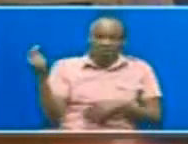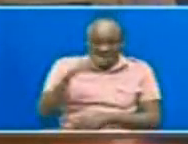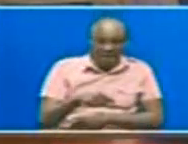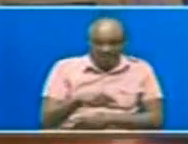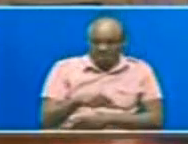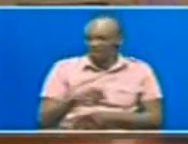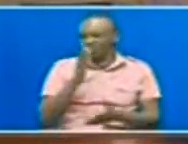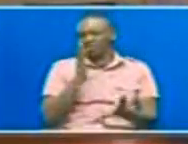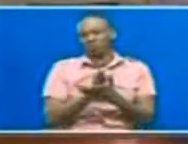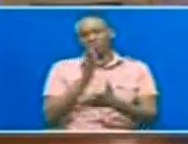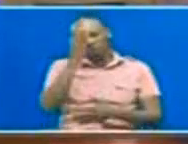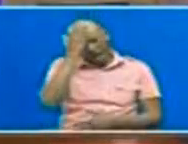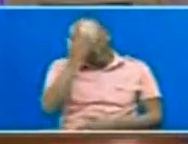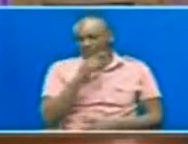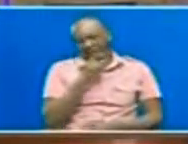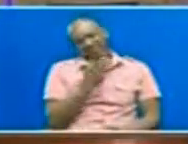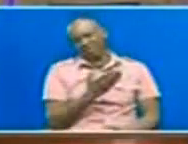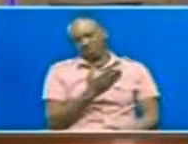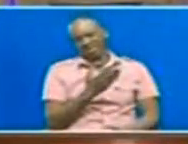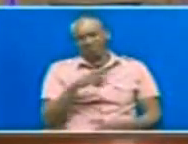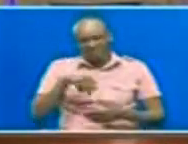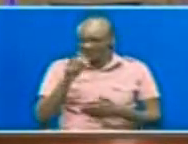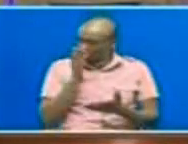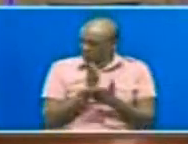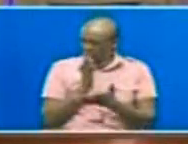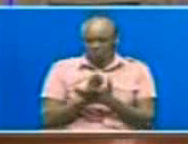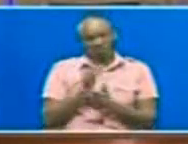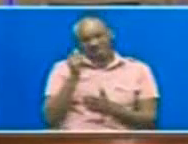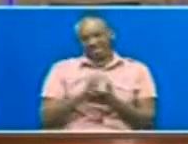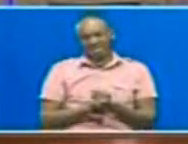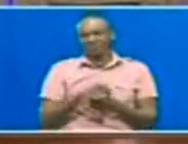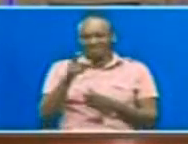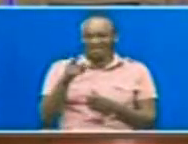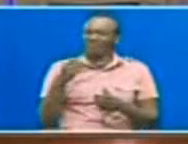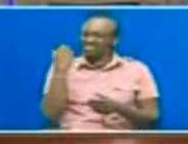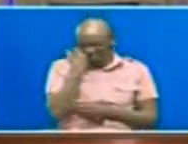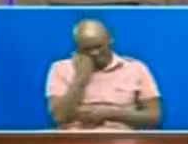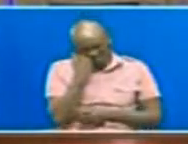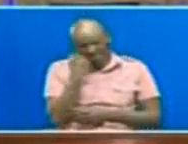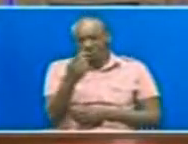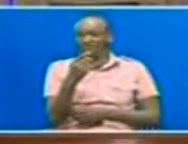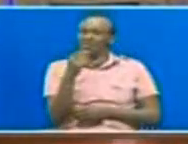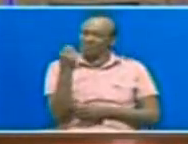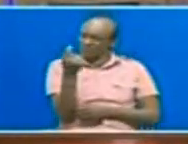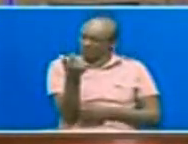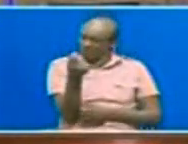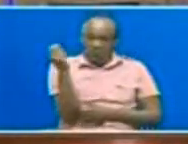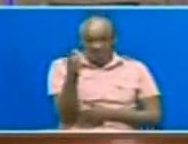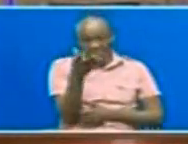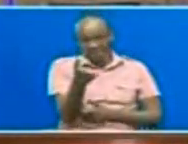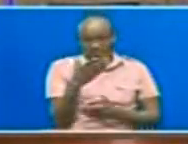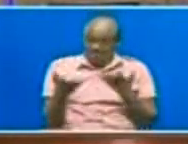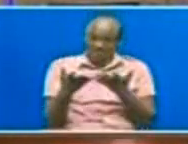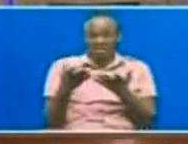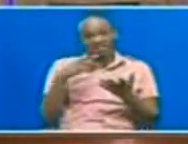legend, what a humble man, what a patriotic Kenyan. Suffering, ailing the last few months and years from everything